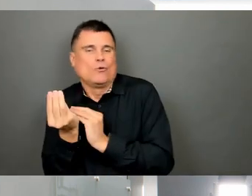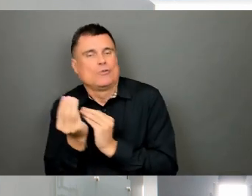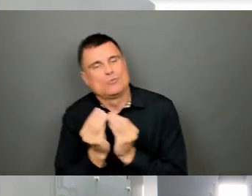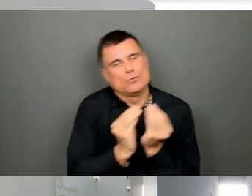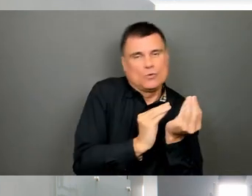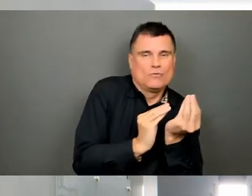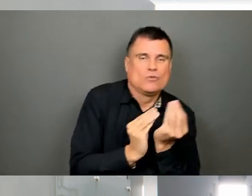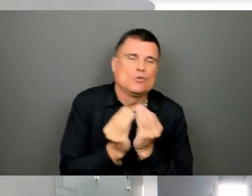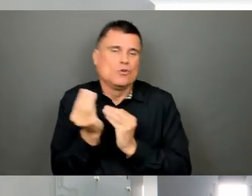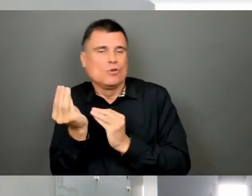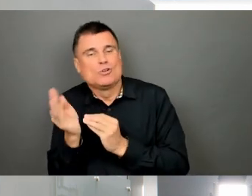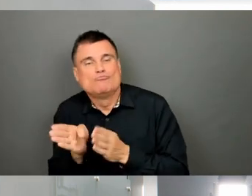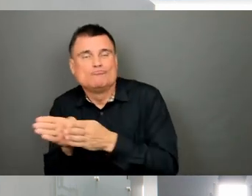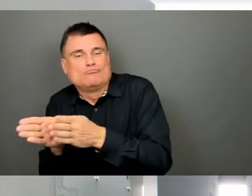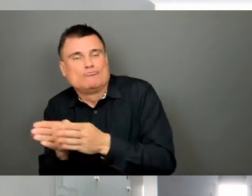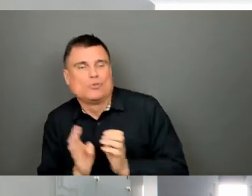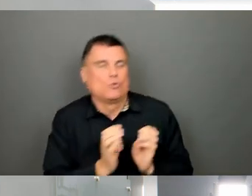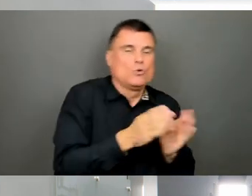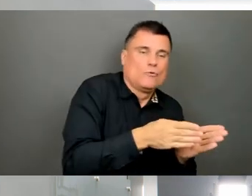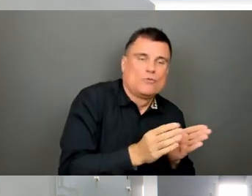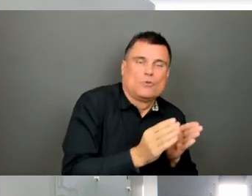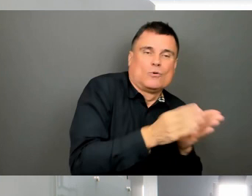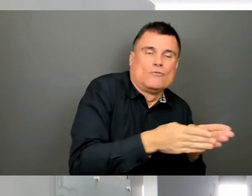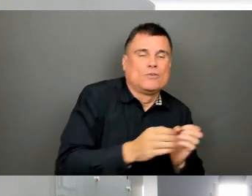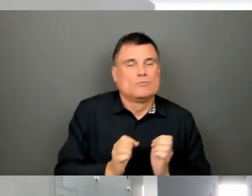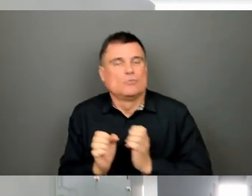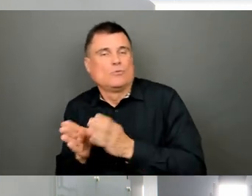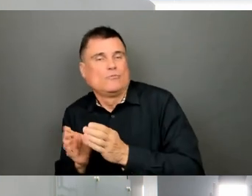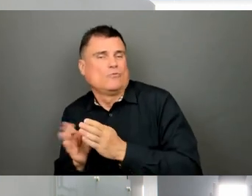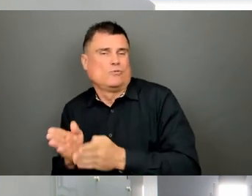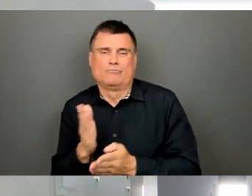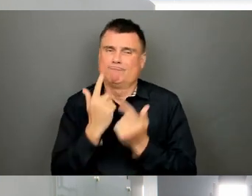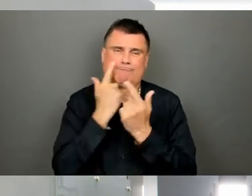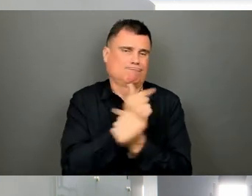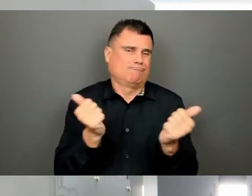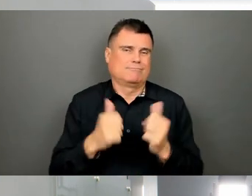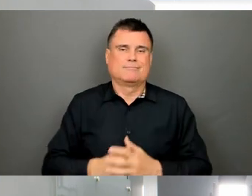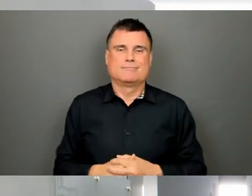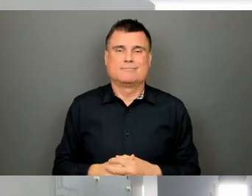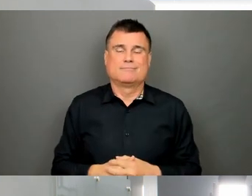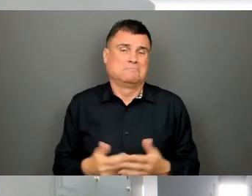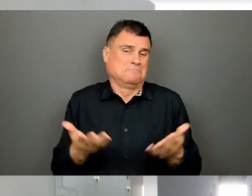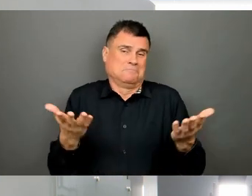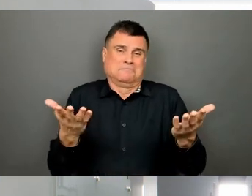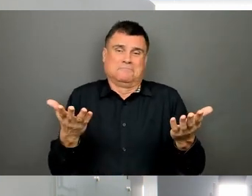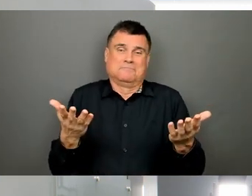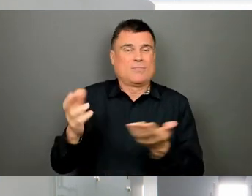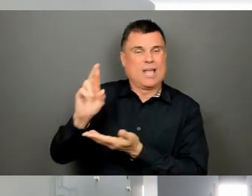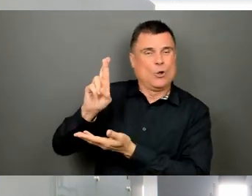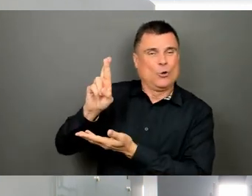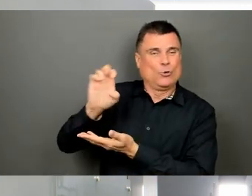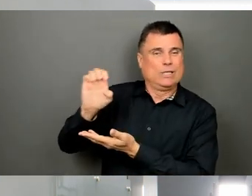then hit it there. Boom, groove, groove, hit, hit, groove, groove, hit, hit. All